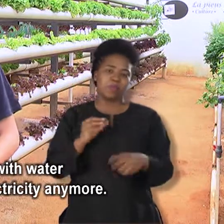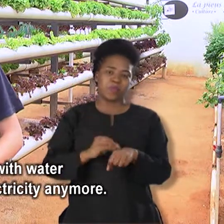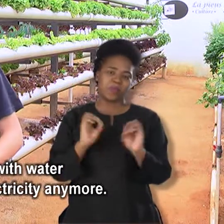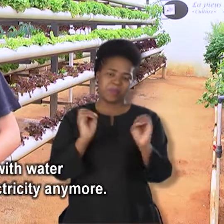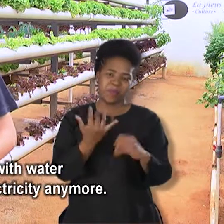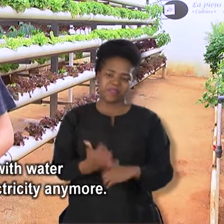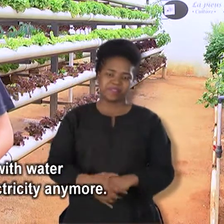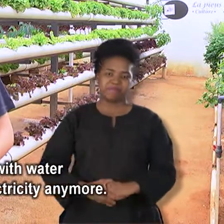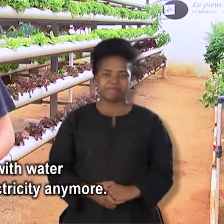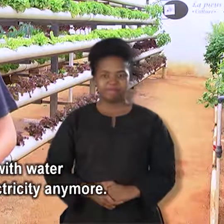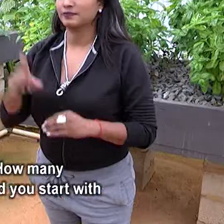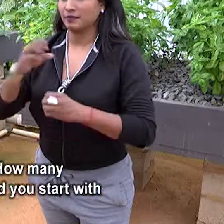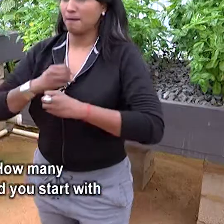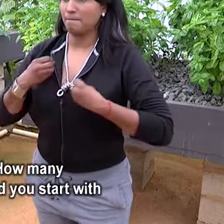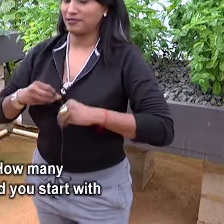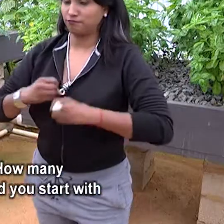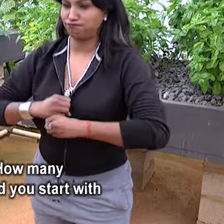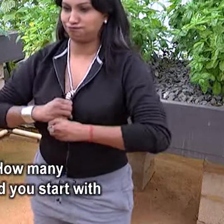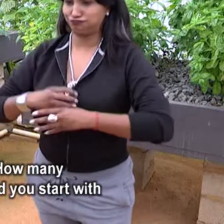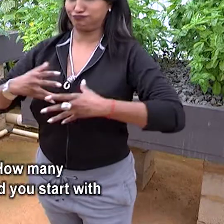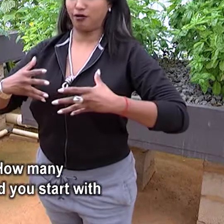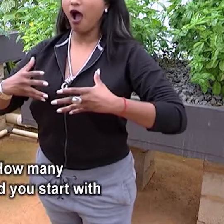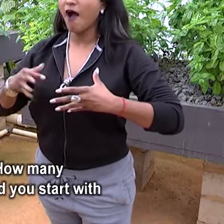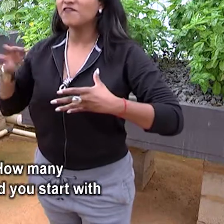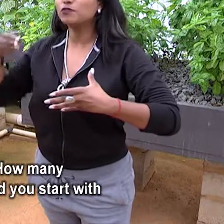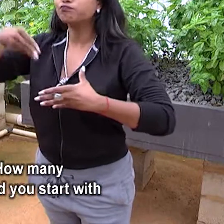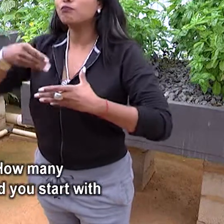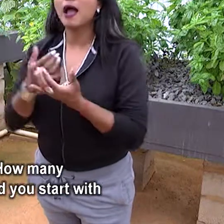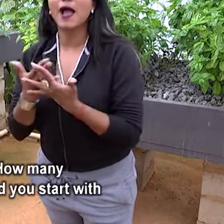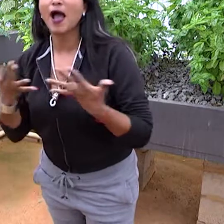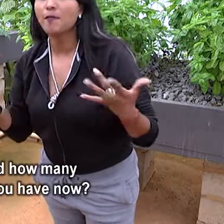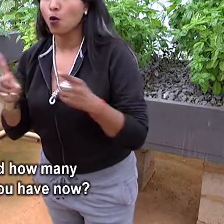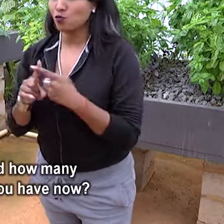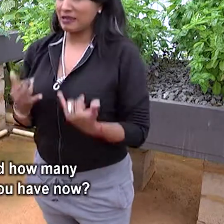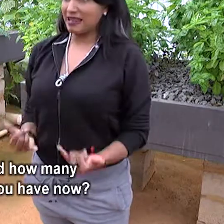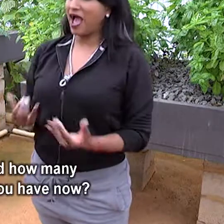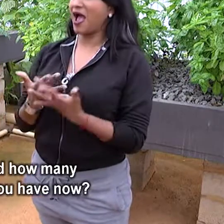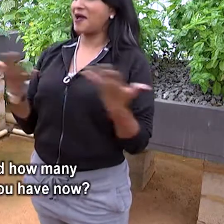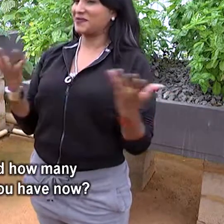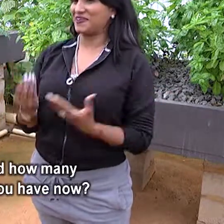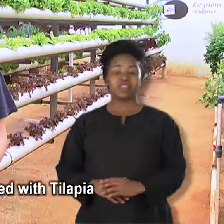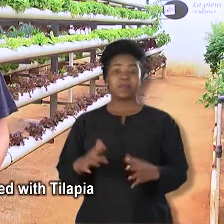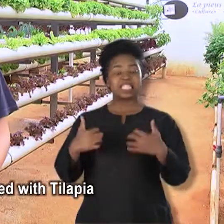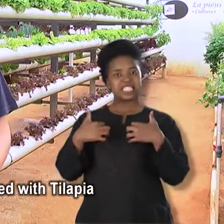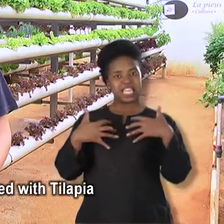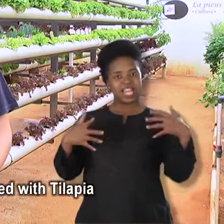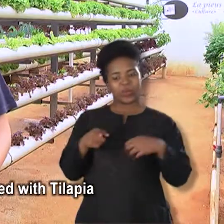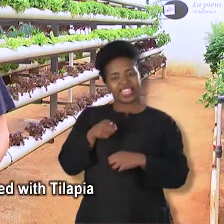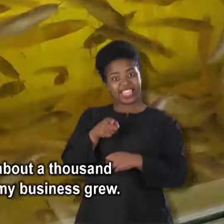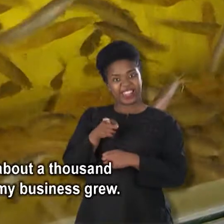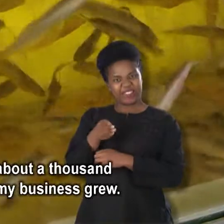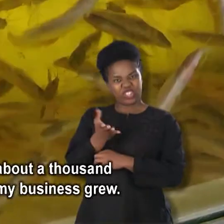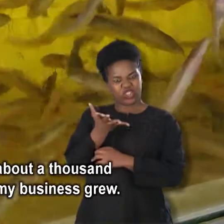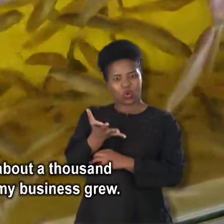water and the electricity anymore. How many fish did you start with and how many do you have now? I started with